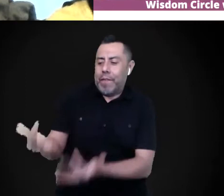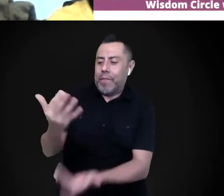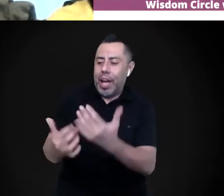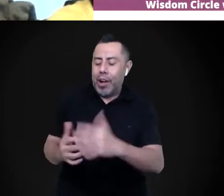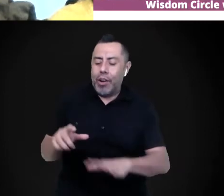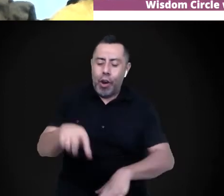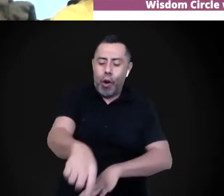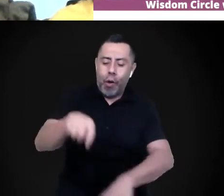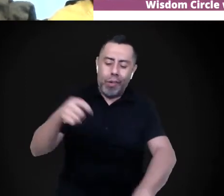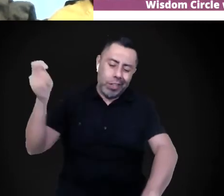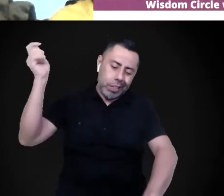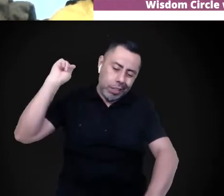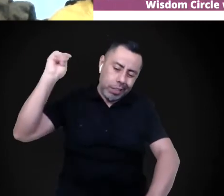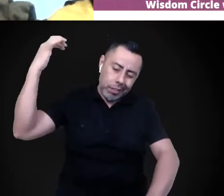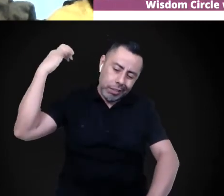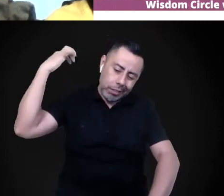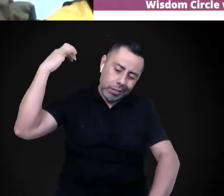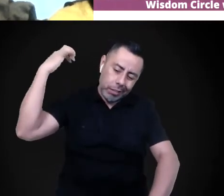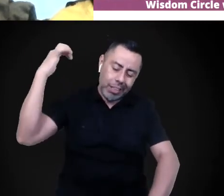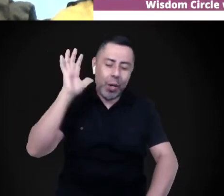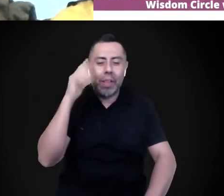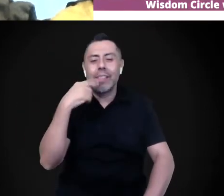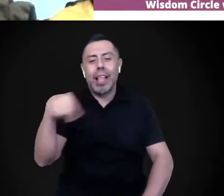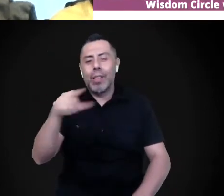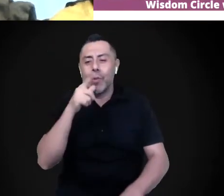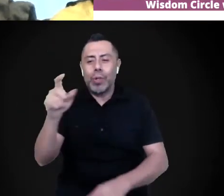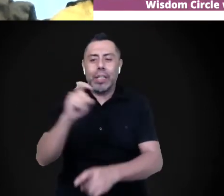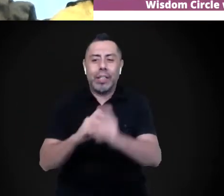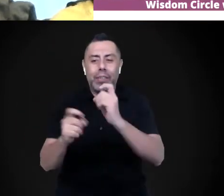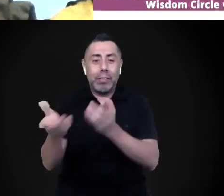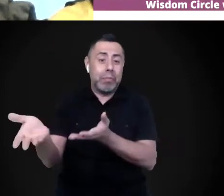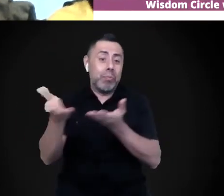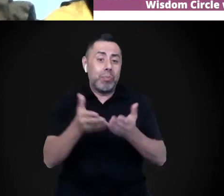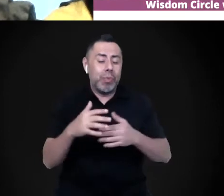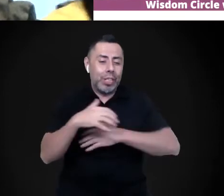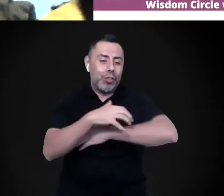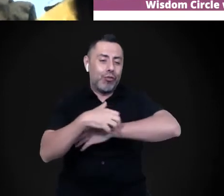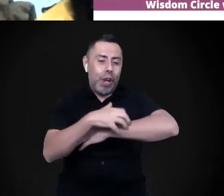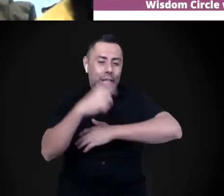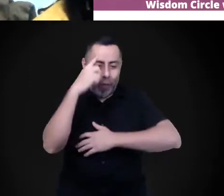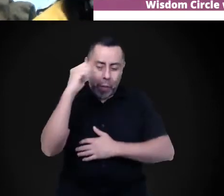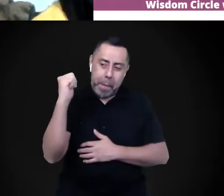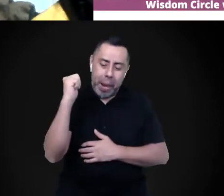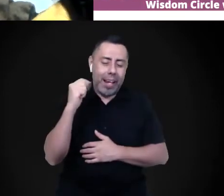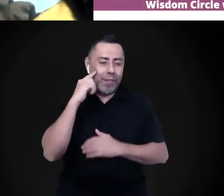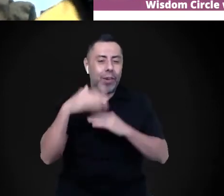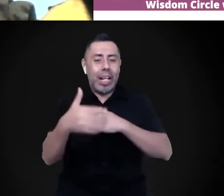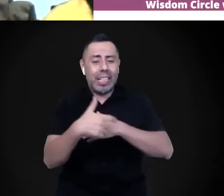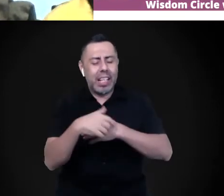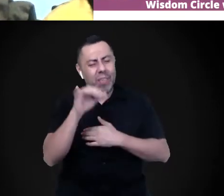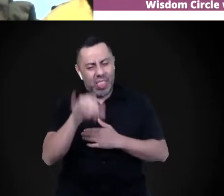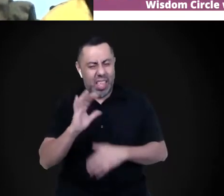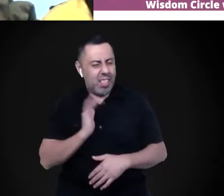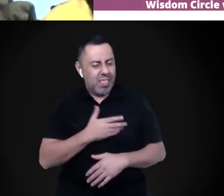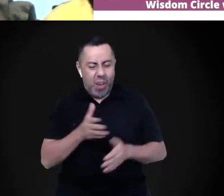nice gift. So I'll tell our donors, let's get some back scratchers for the next round. So that's how we do it. You tell us what you need. Our donors,